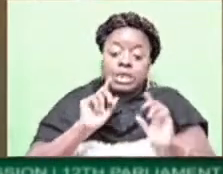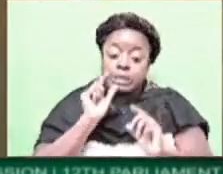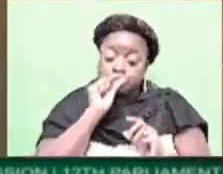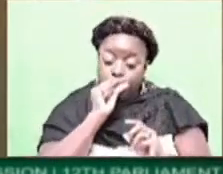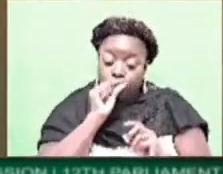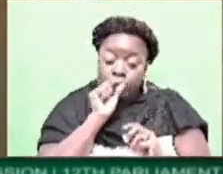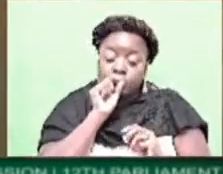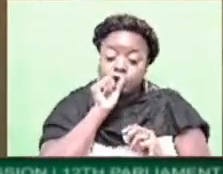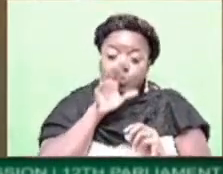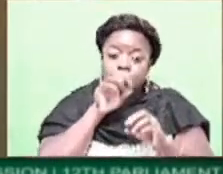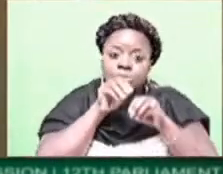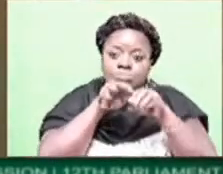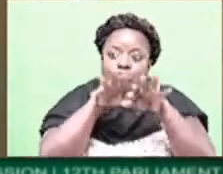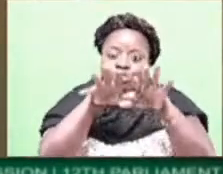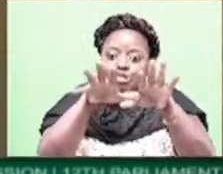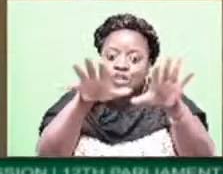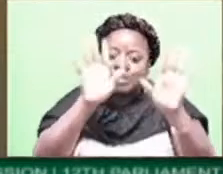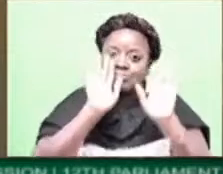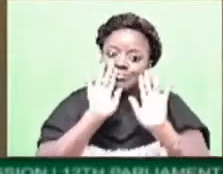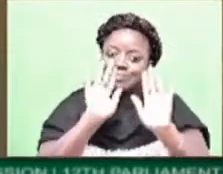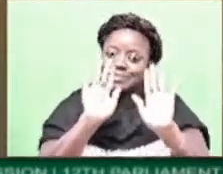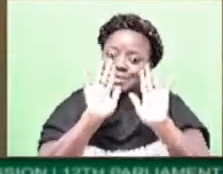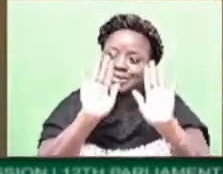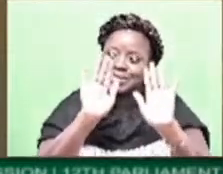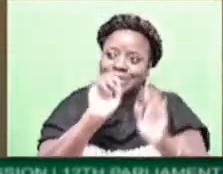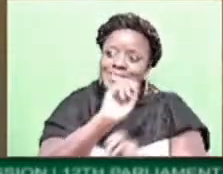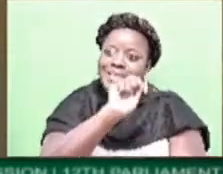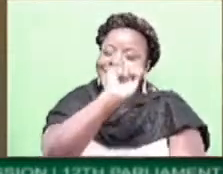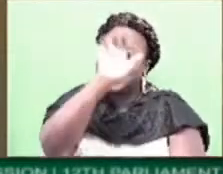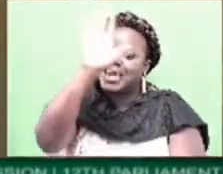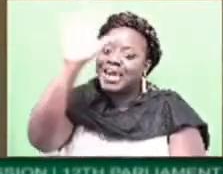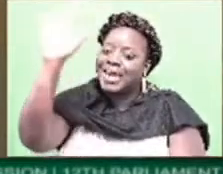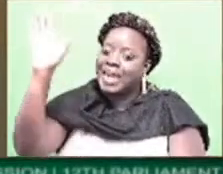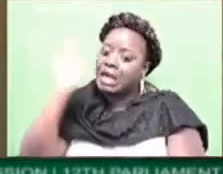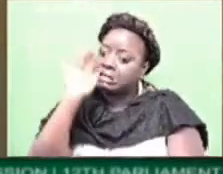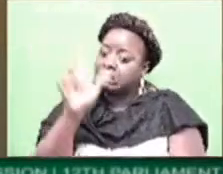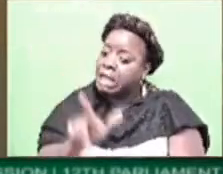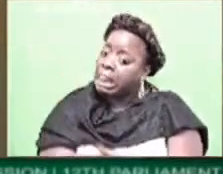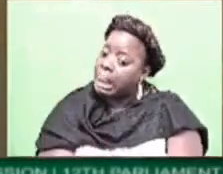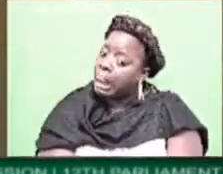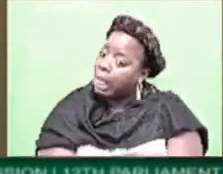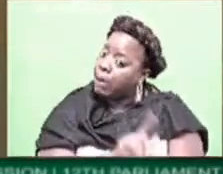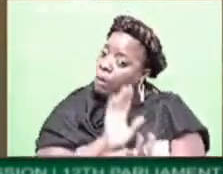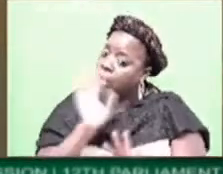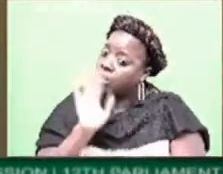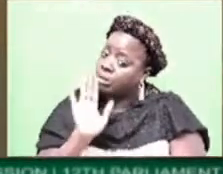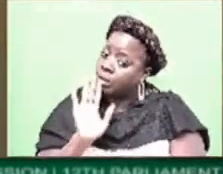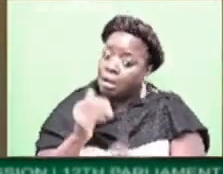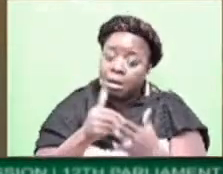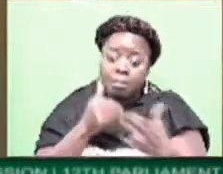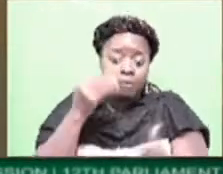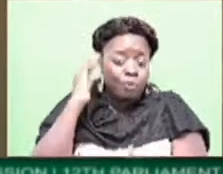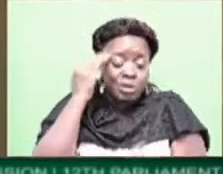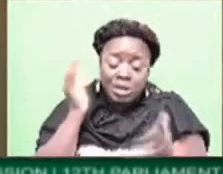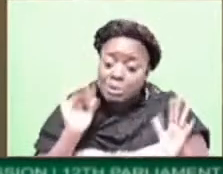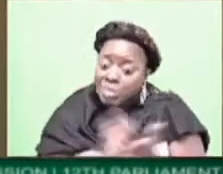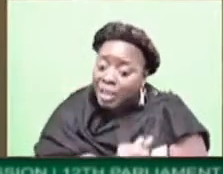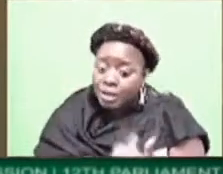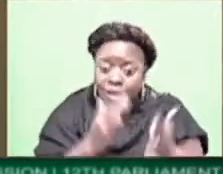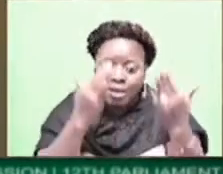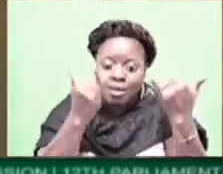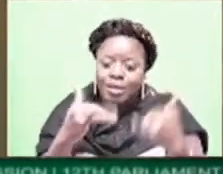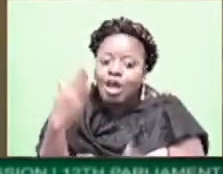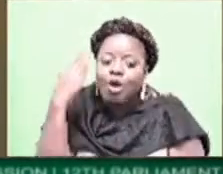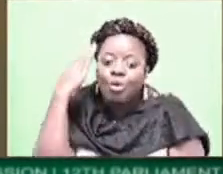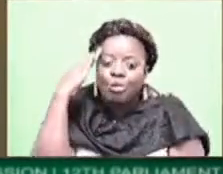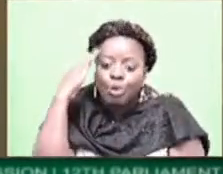So the changing has, the evidence has changed. And that is why we have to change our